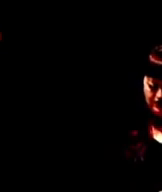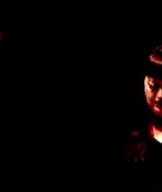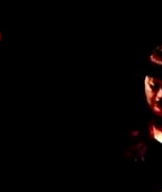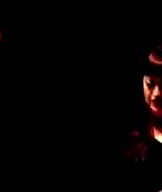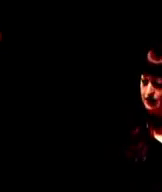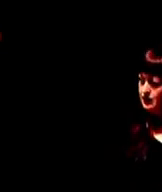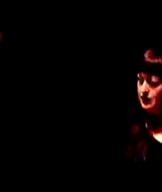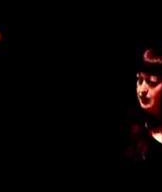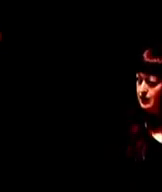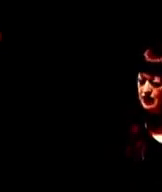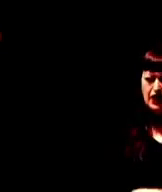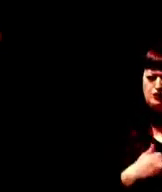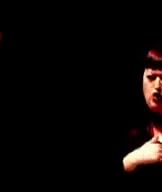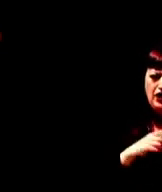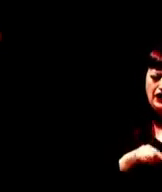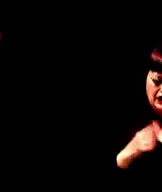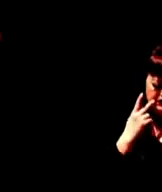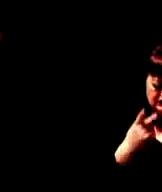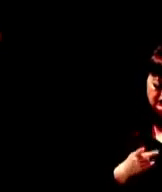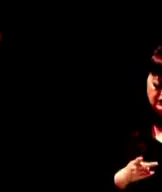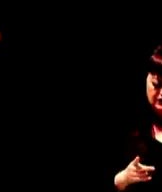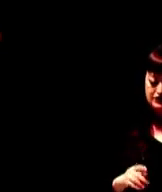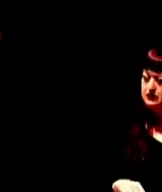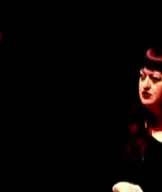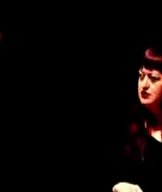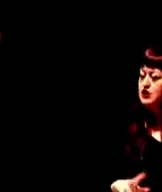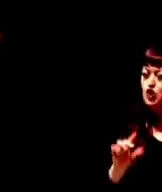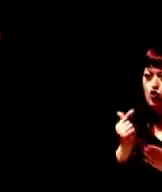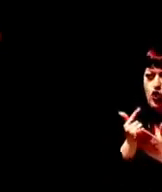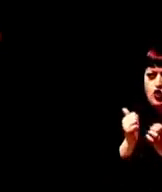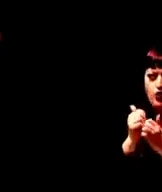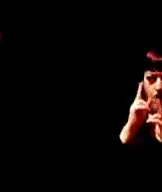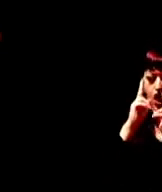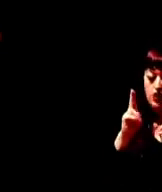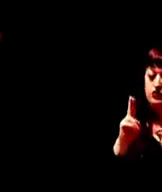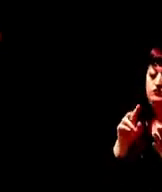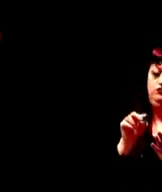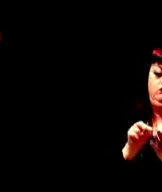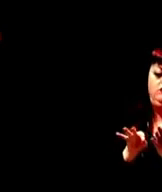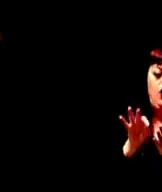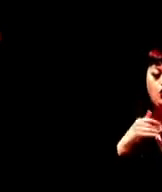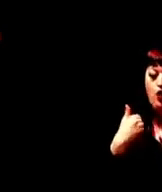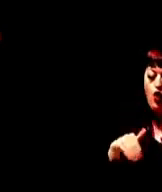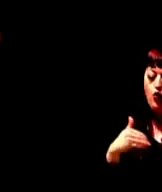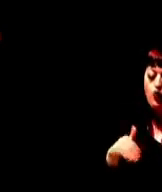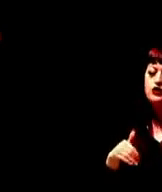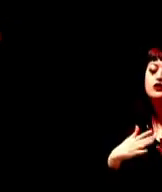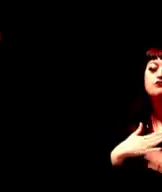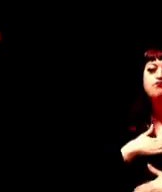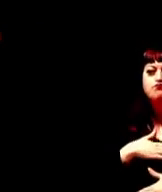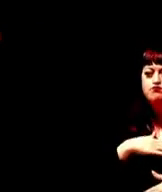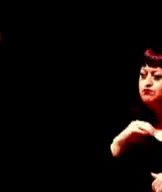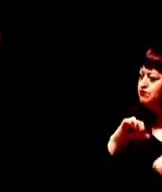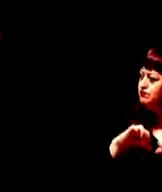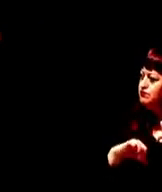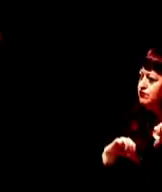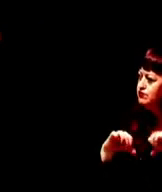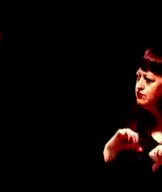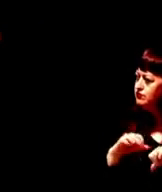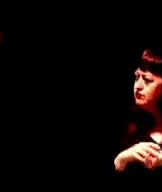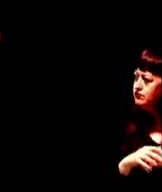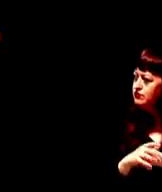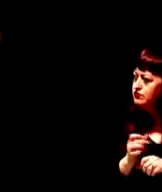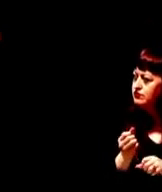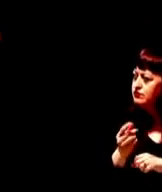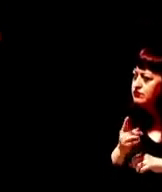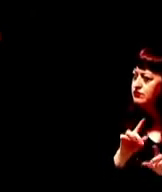Someone want to come help me read this? I'm so sorry. Graduating with honors, wow, there we are. Anywho. He has a passion for the sciences and especially space, and next year